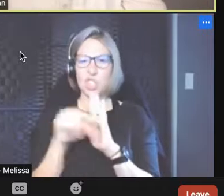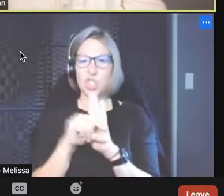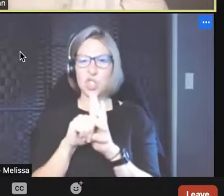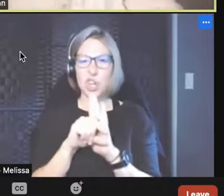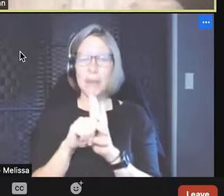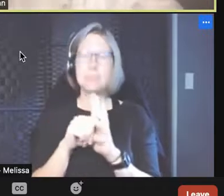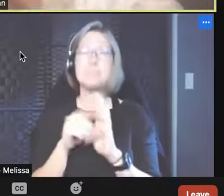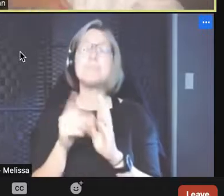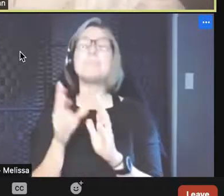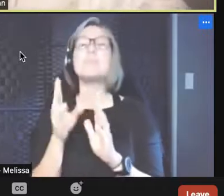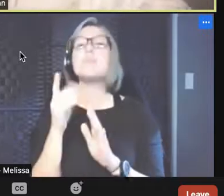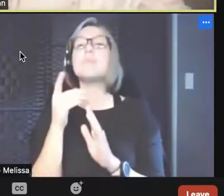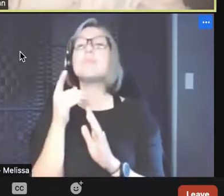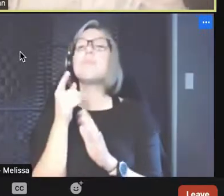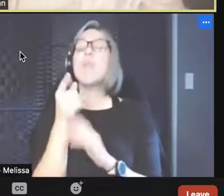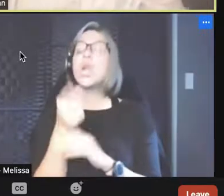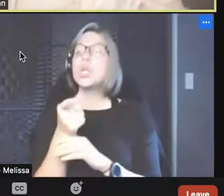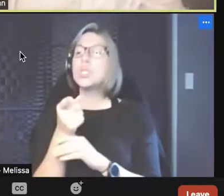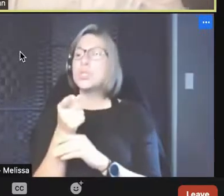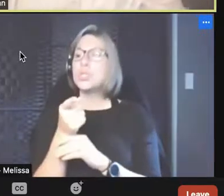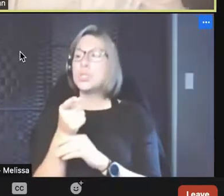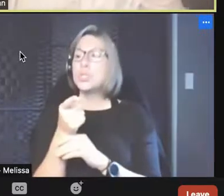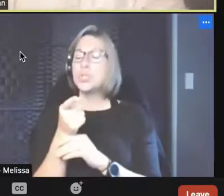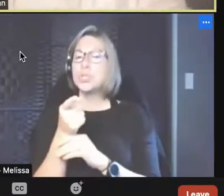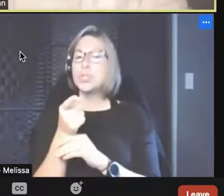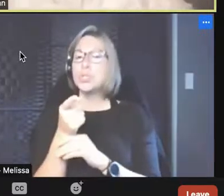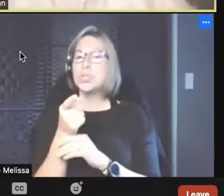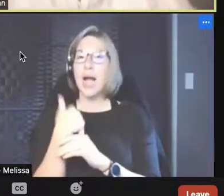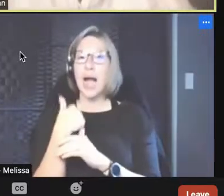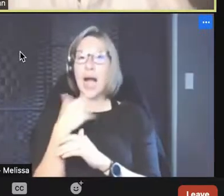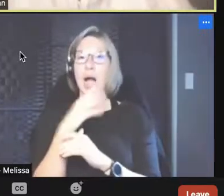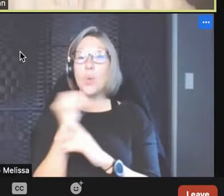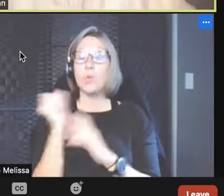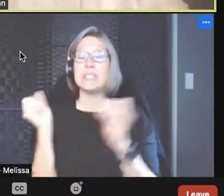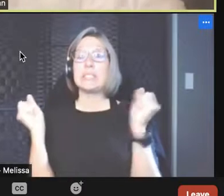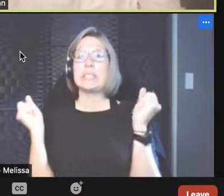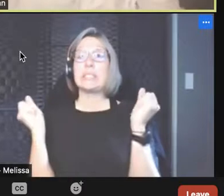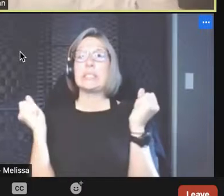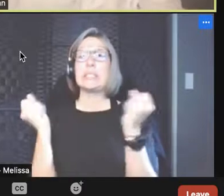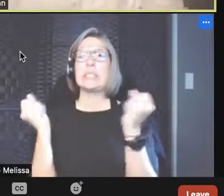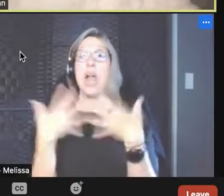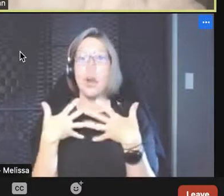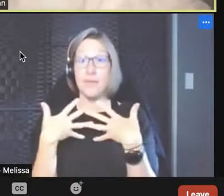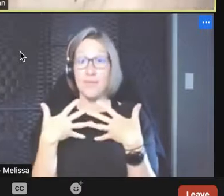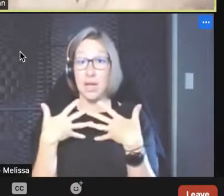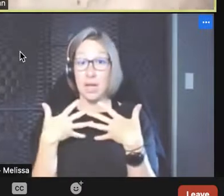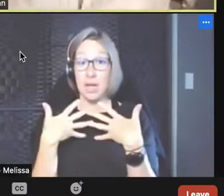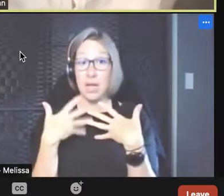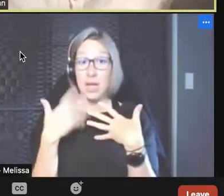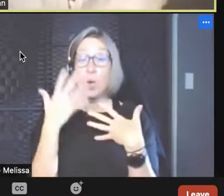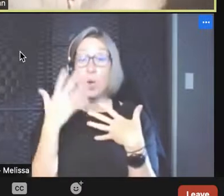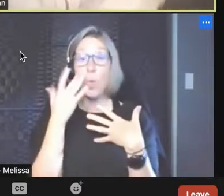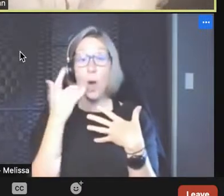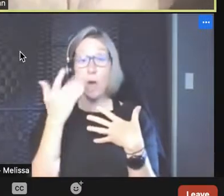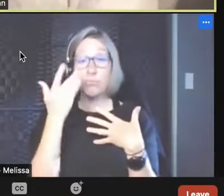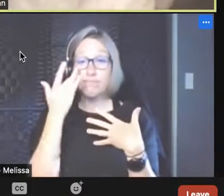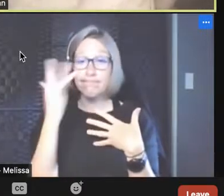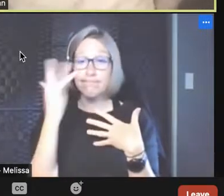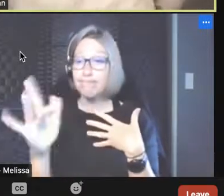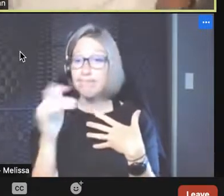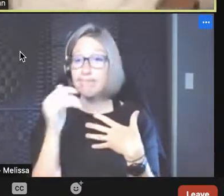baby, but by the time we got into first grade, I was terrified because this really bright girl